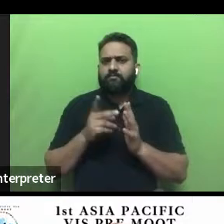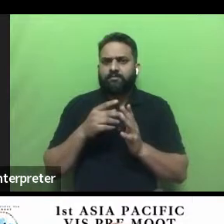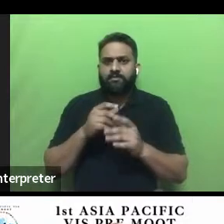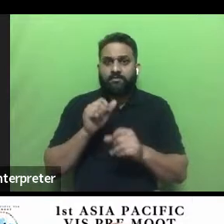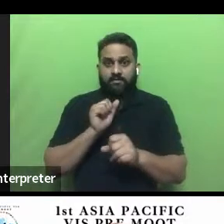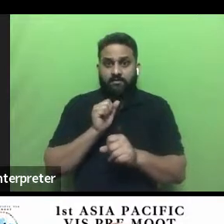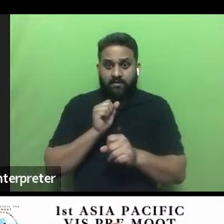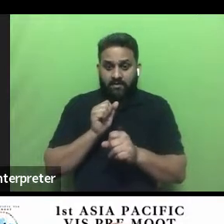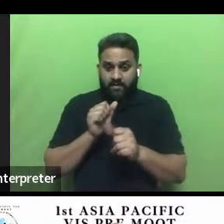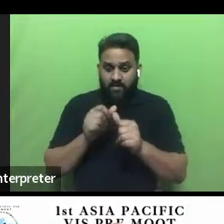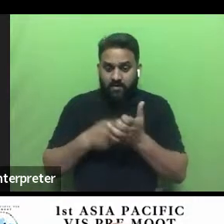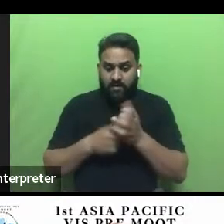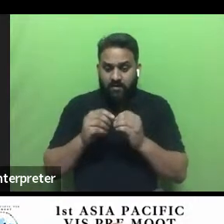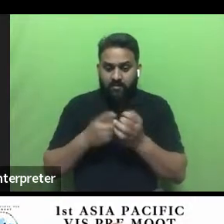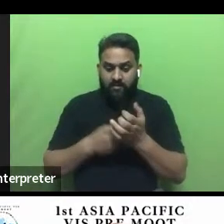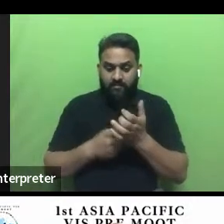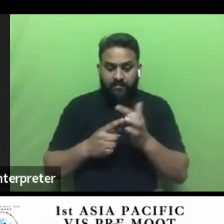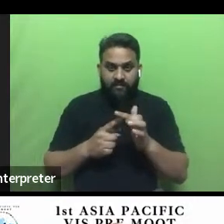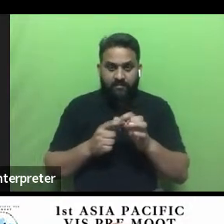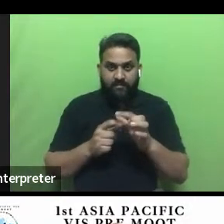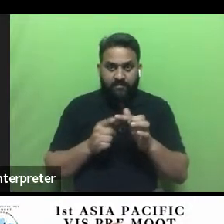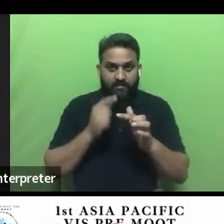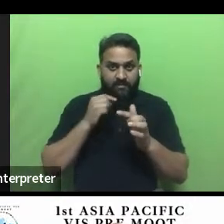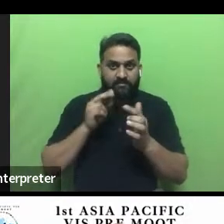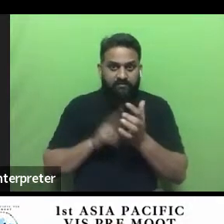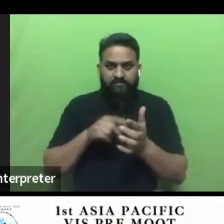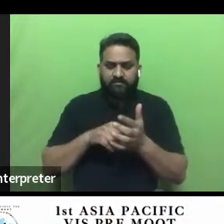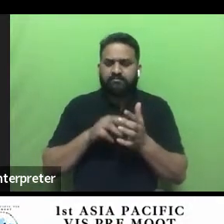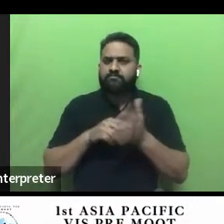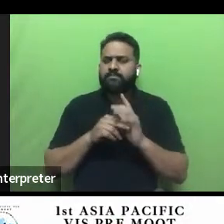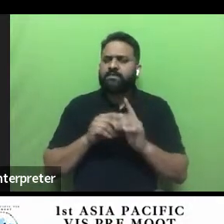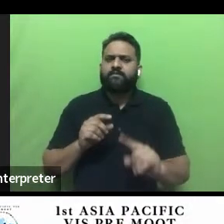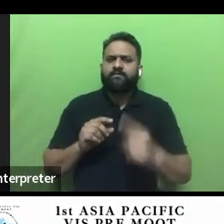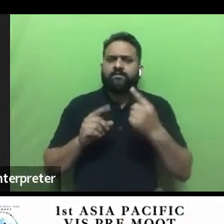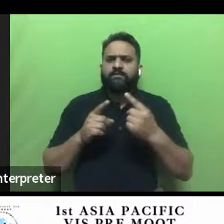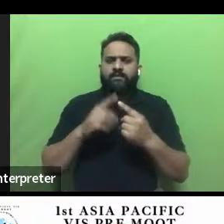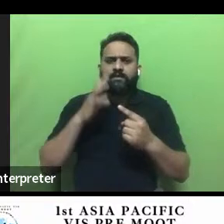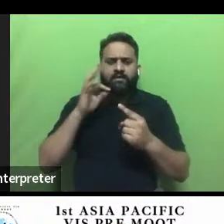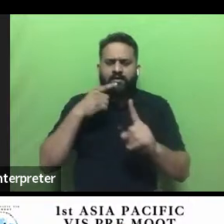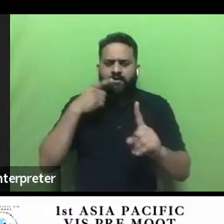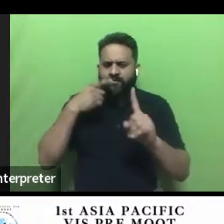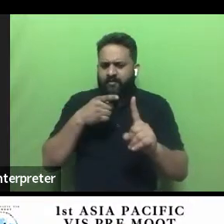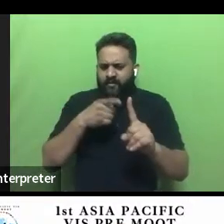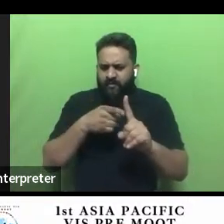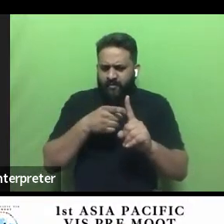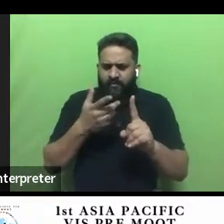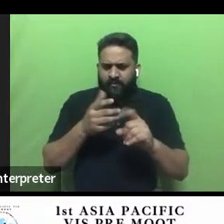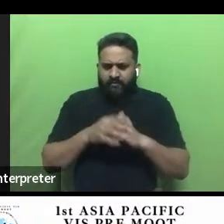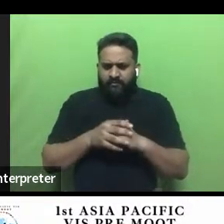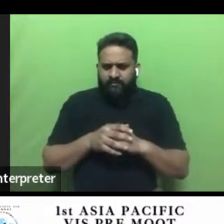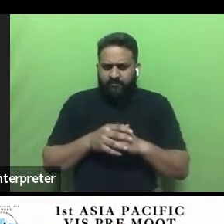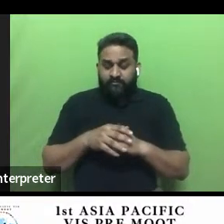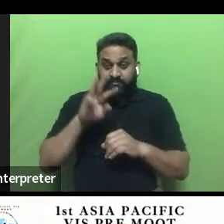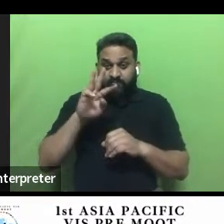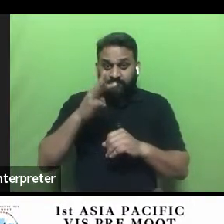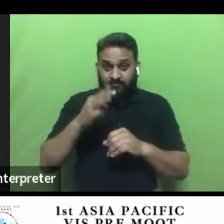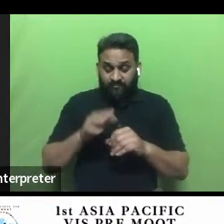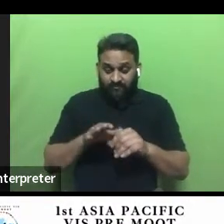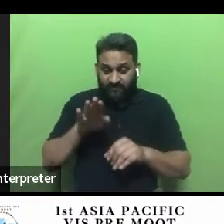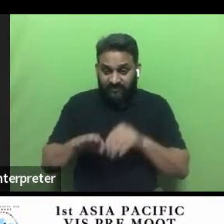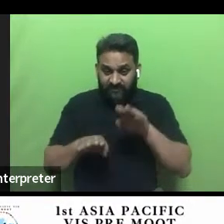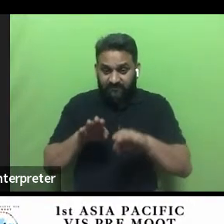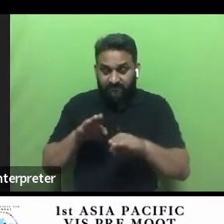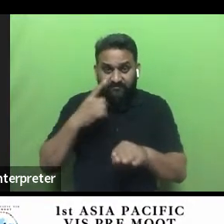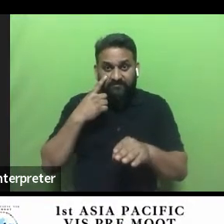arbitration agreement. Preliminarily, it is pertinent to highlight that there exists a three-step test as